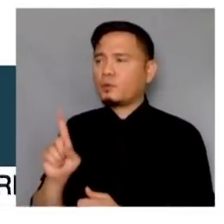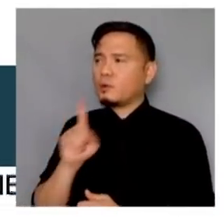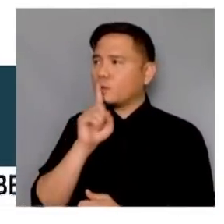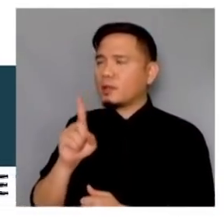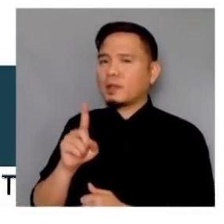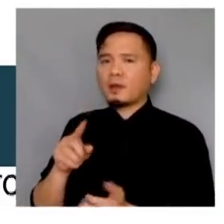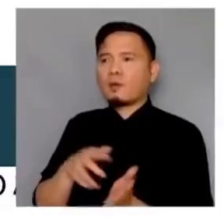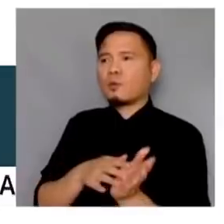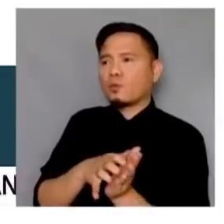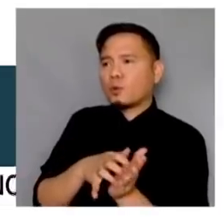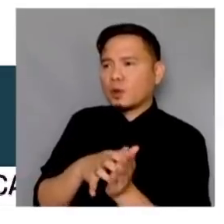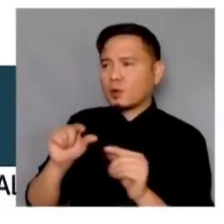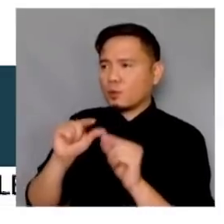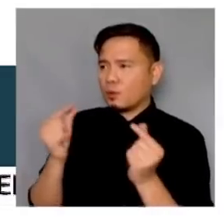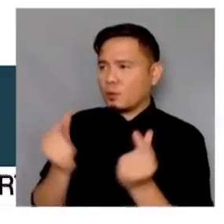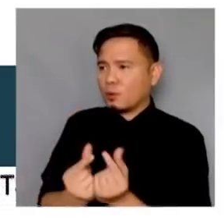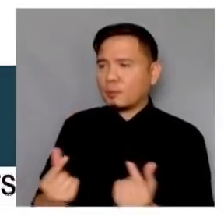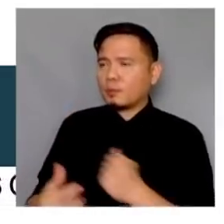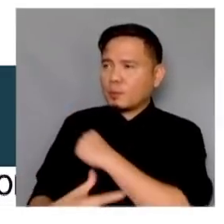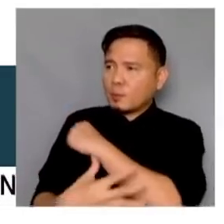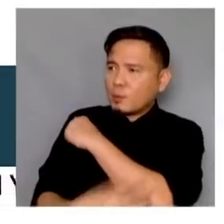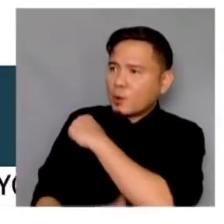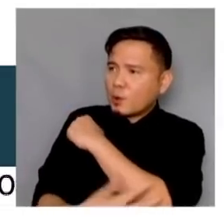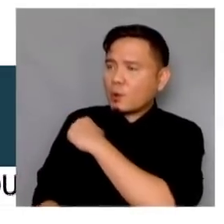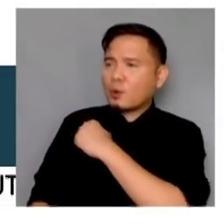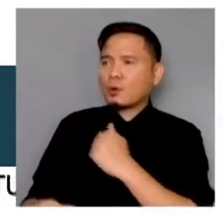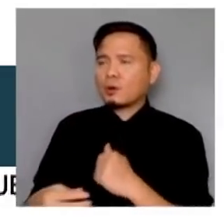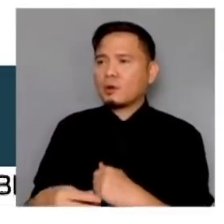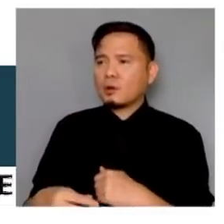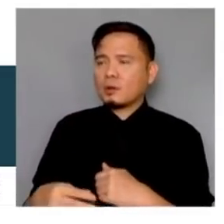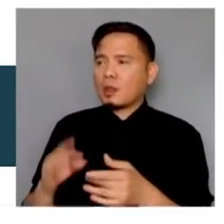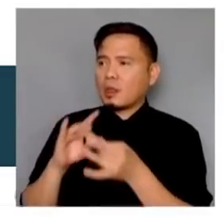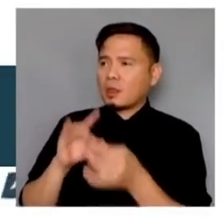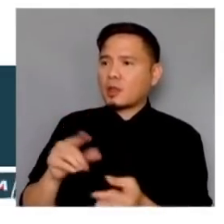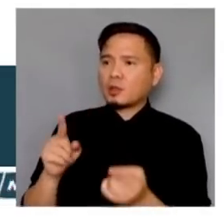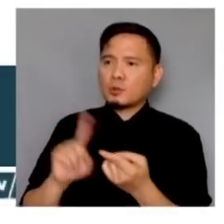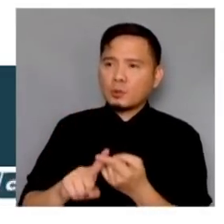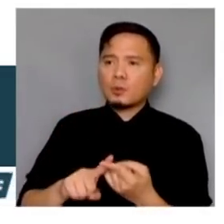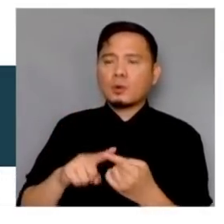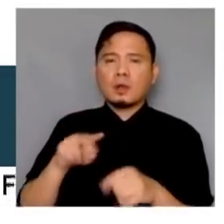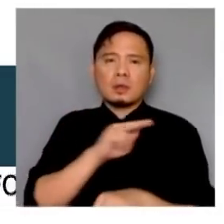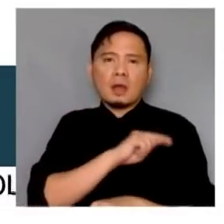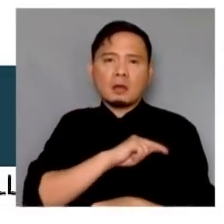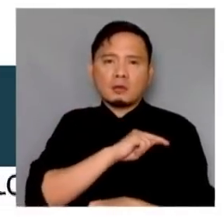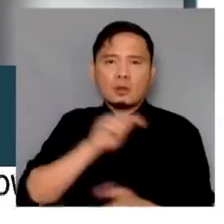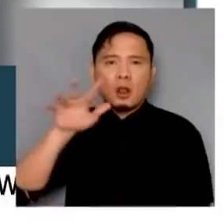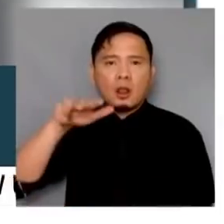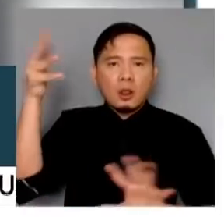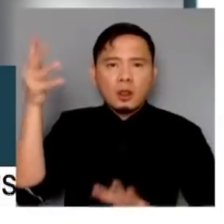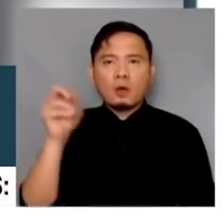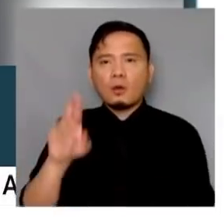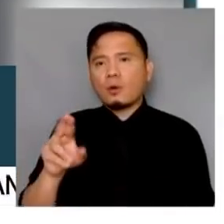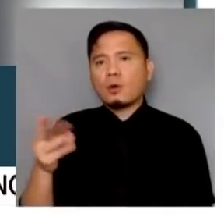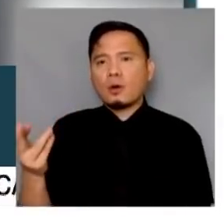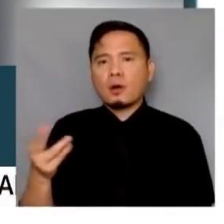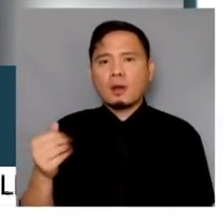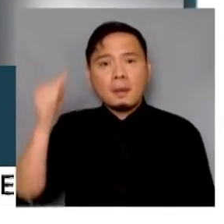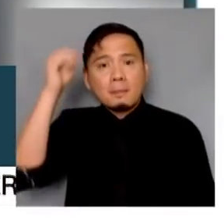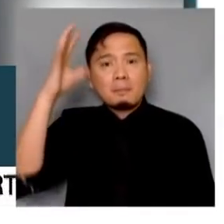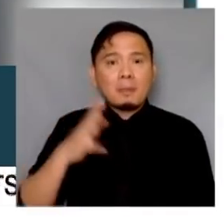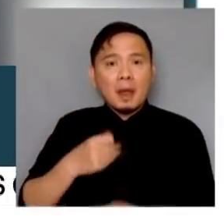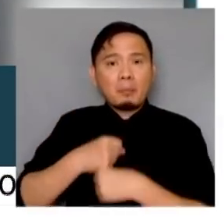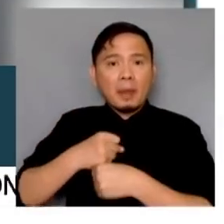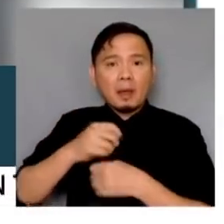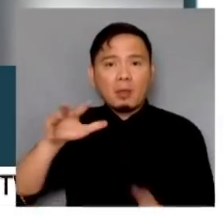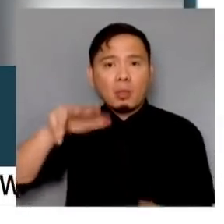Vulnerable sectors to natural and man-made calamities. Kasi ang nabuhay kasi itong PDP